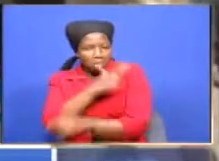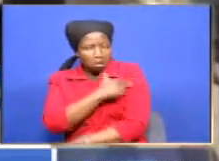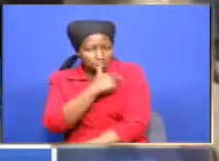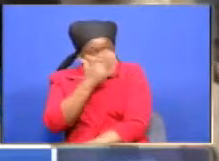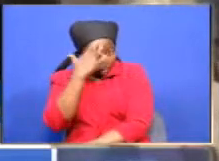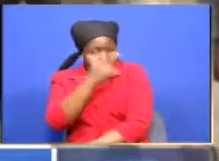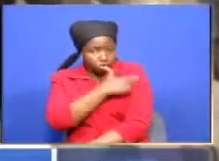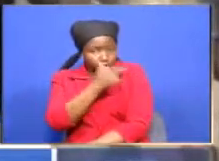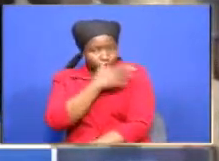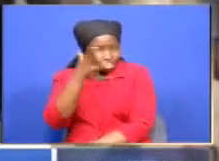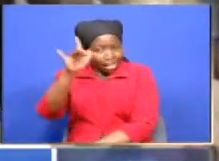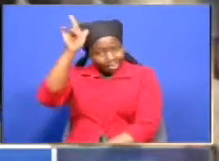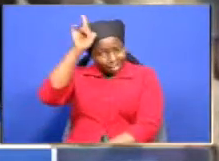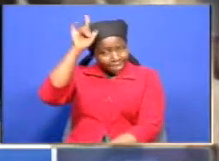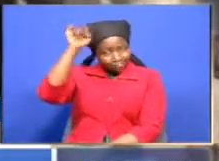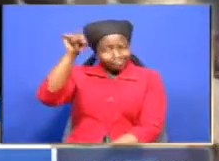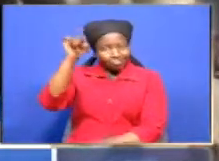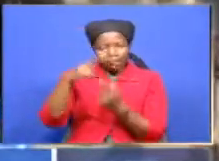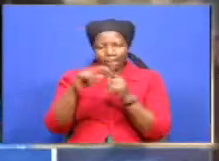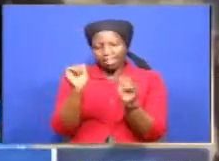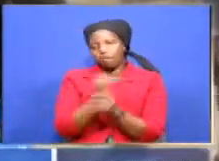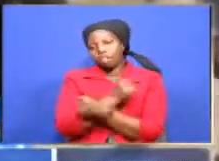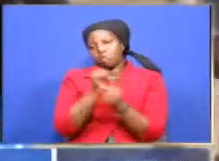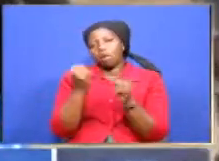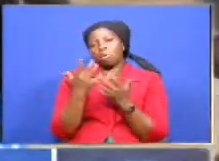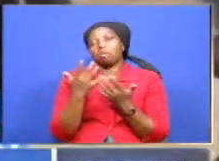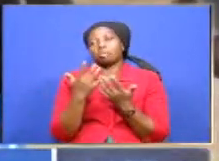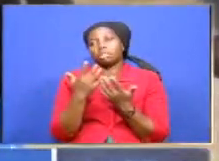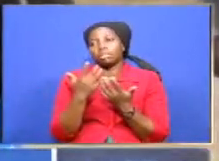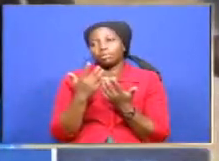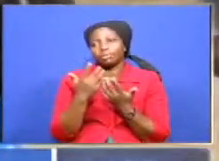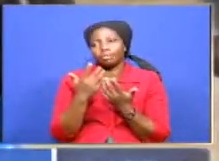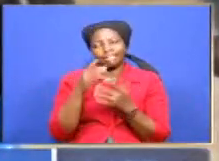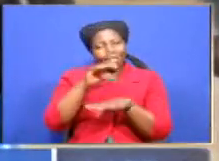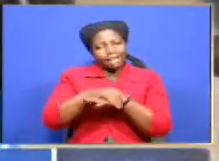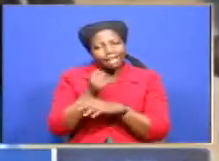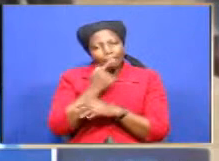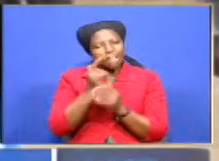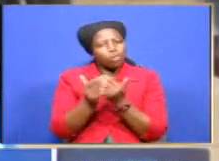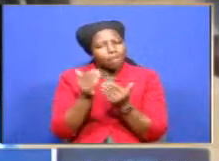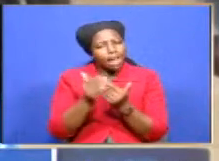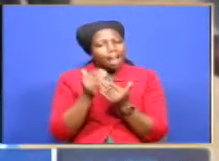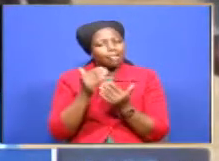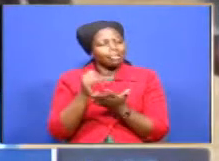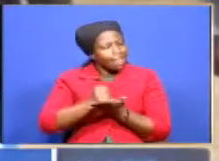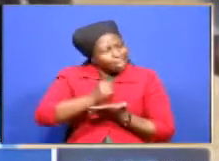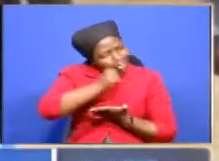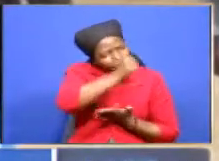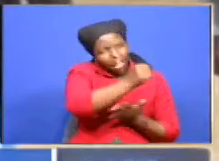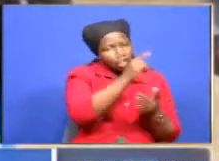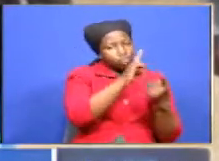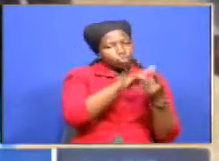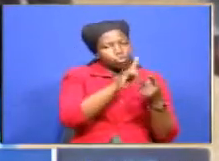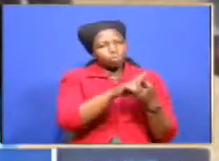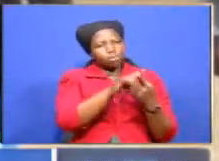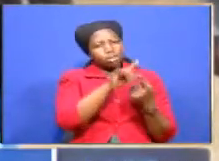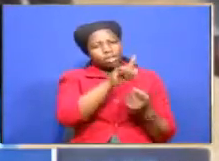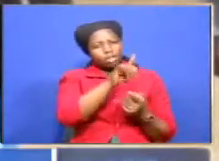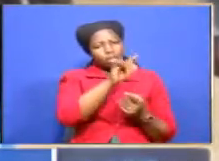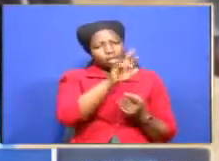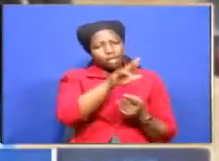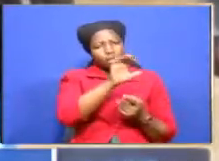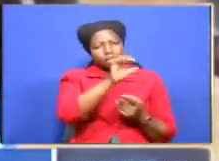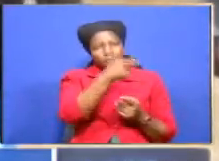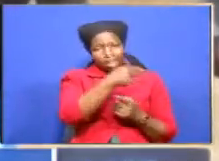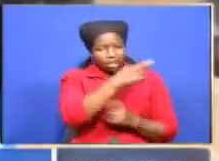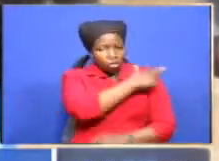pale kijijini, lakini unapata hawawezi kutibiwa. Wanakuwa referred to the LRCH hospital kwa